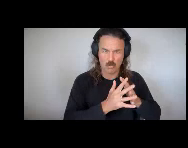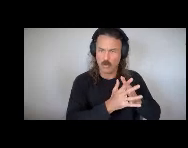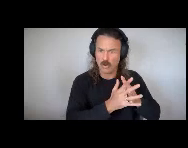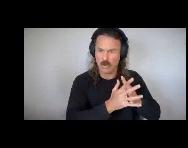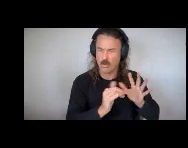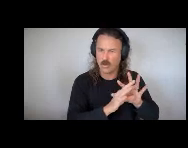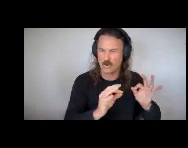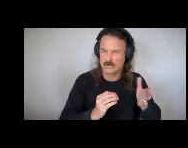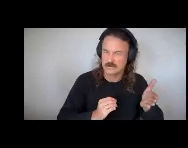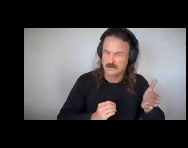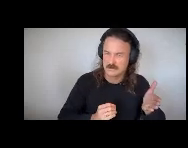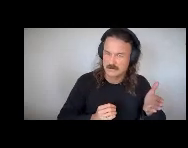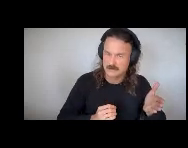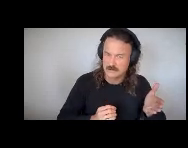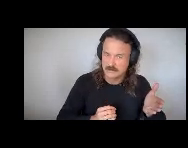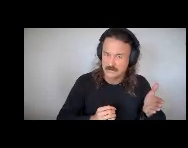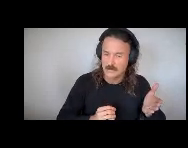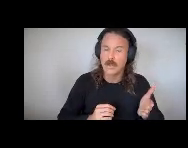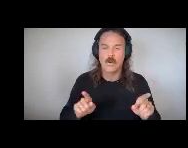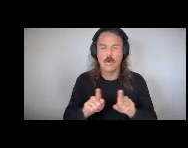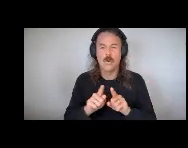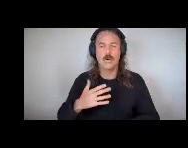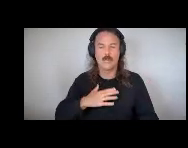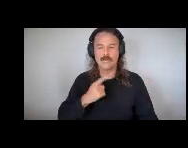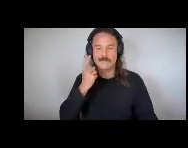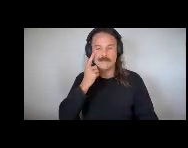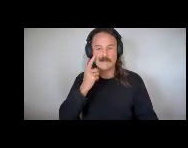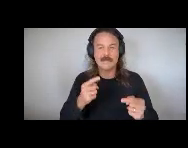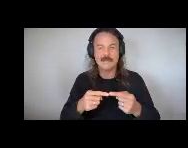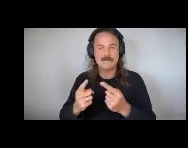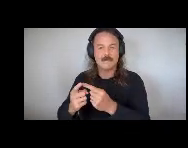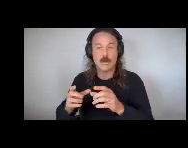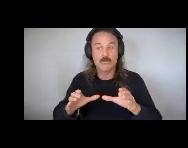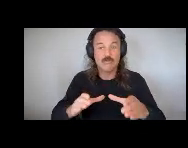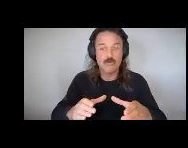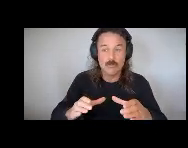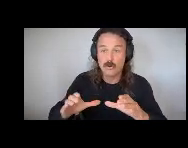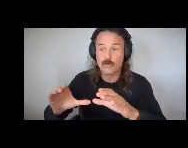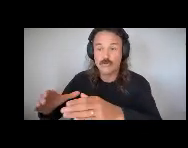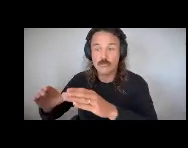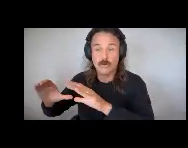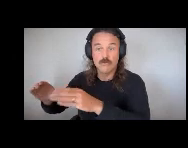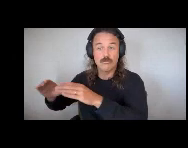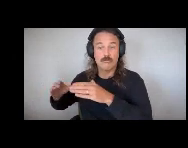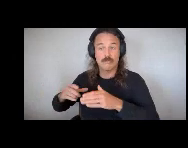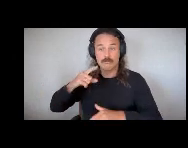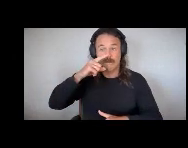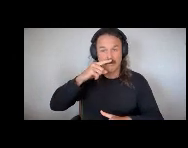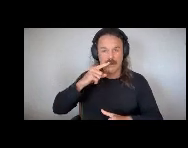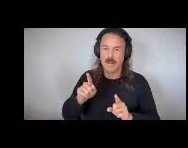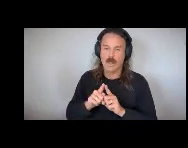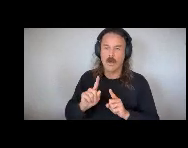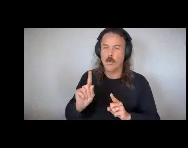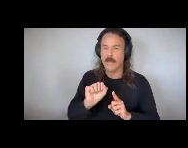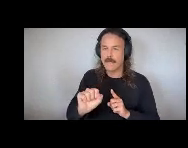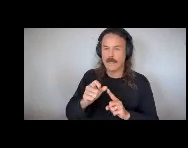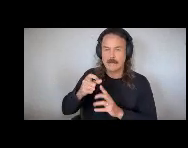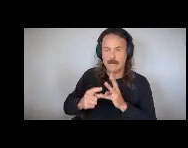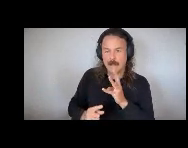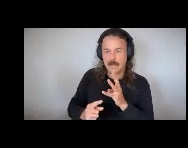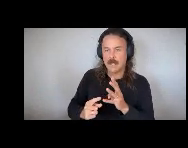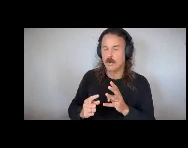it reporting of differences between groups, inequalities and outcomes by type of disability, by rural and remote